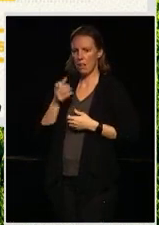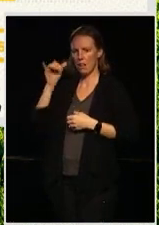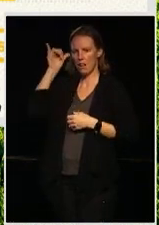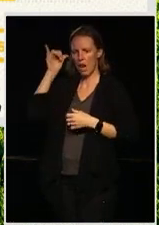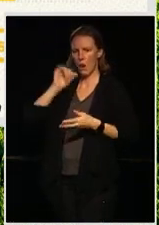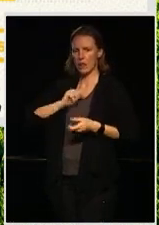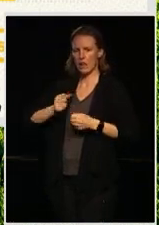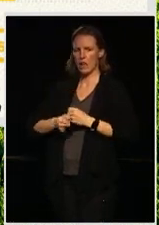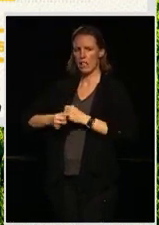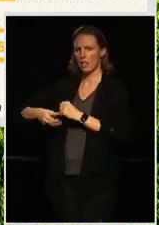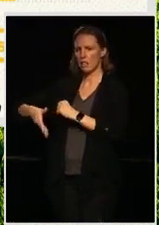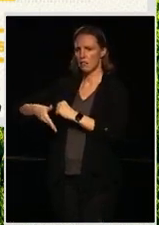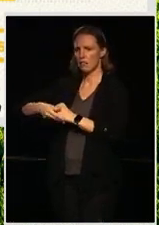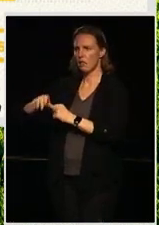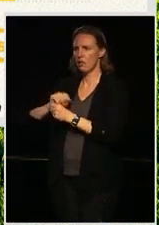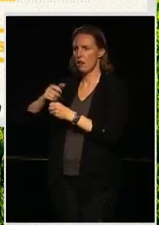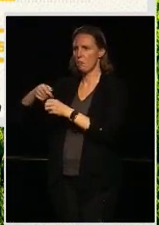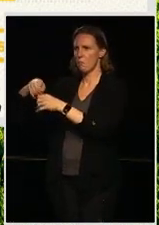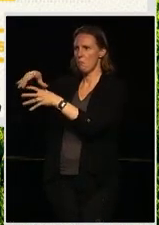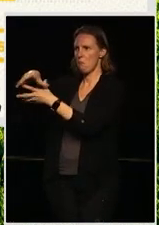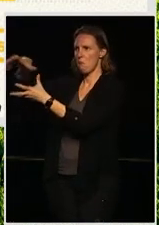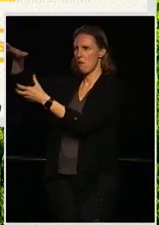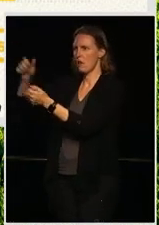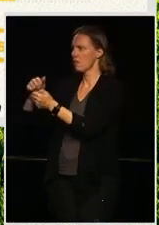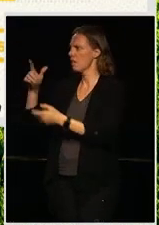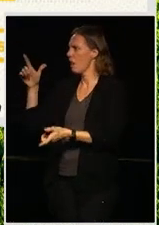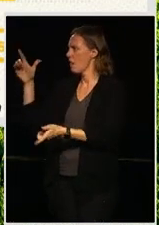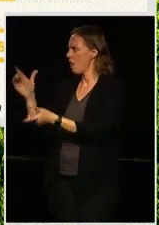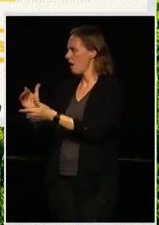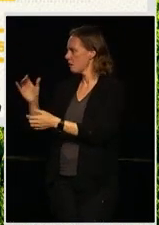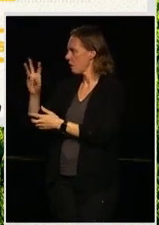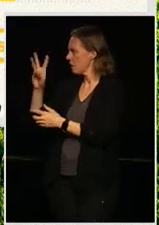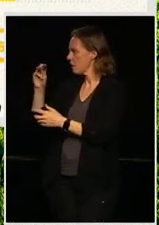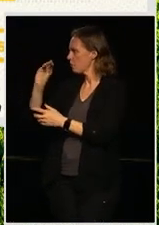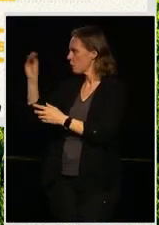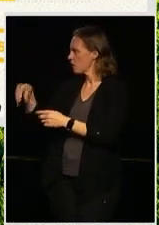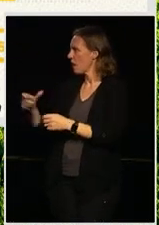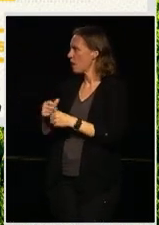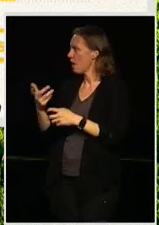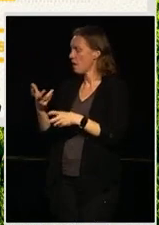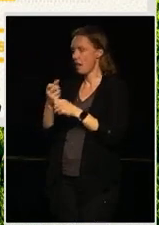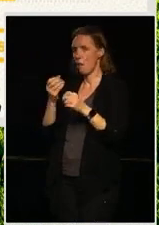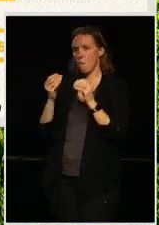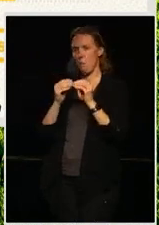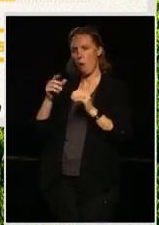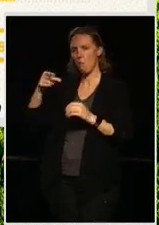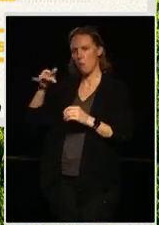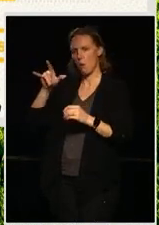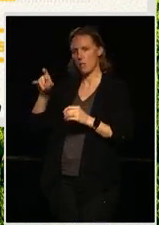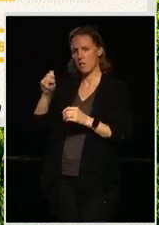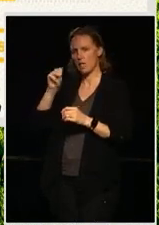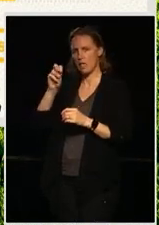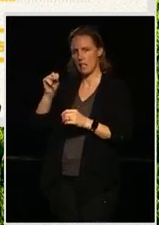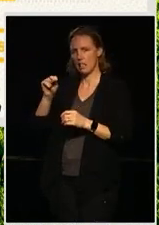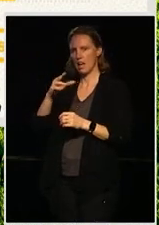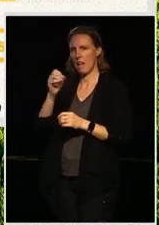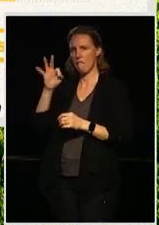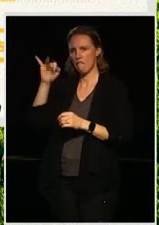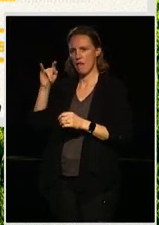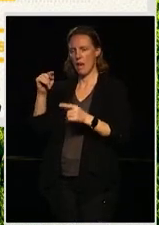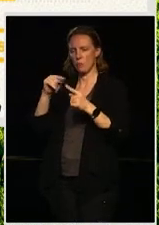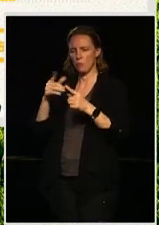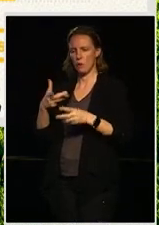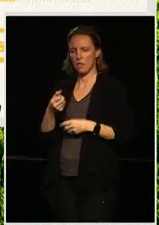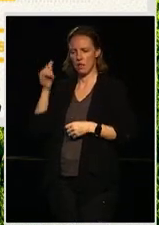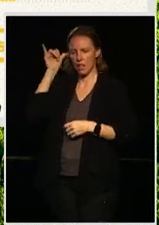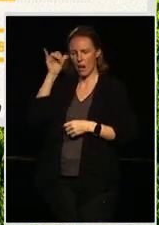emission reduced by 6%, the more protein and fat at the same time delivered to the cow, and palm oil removed